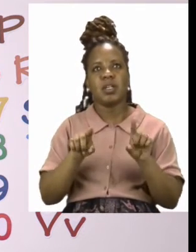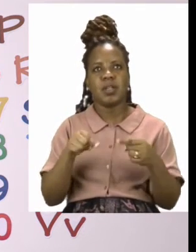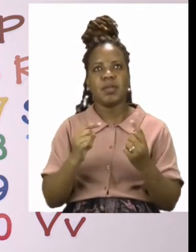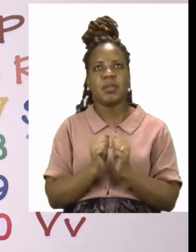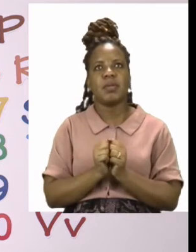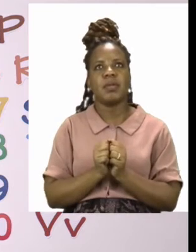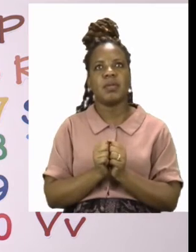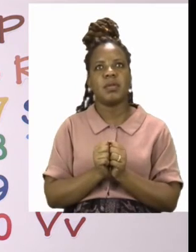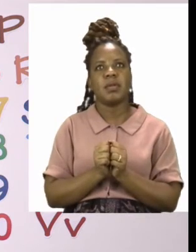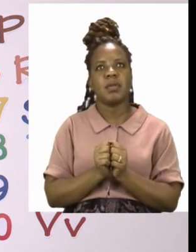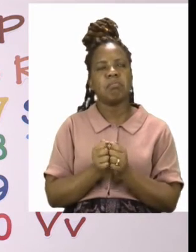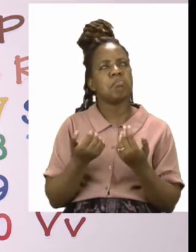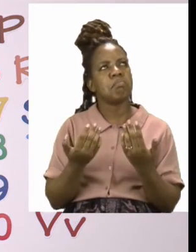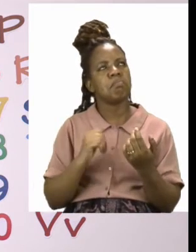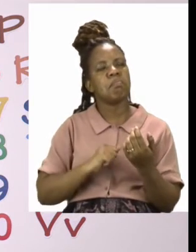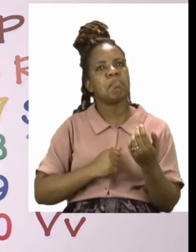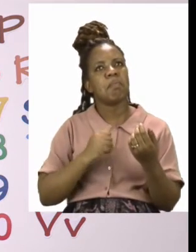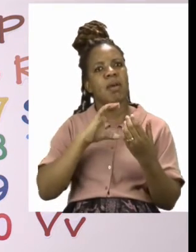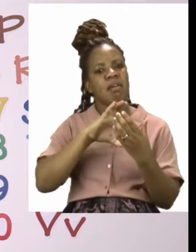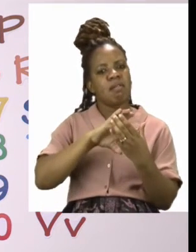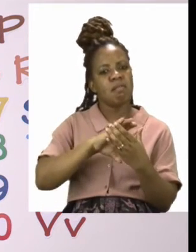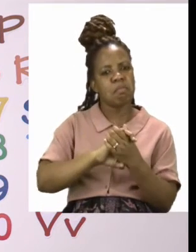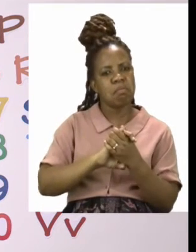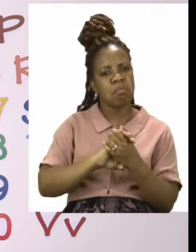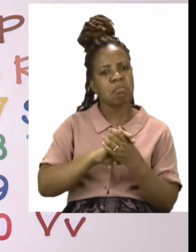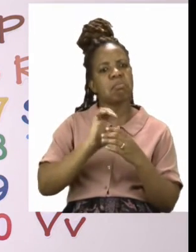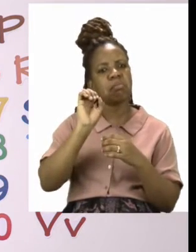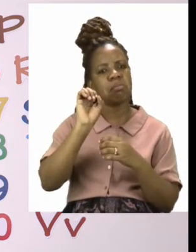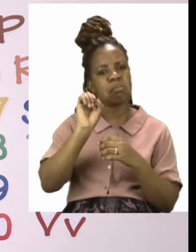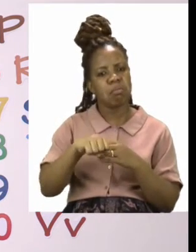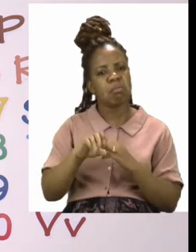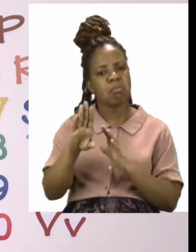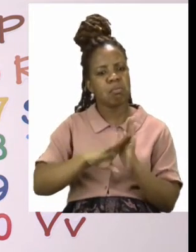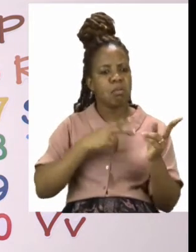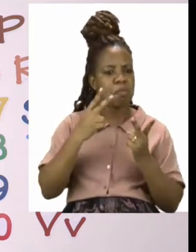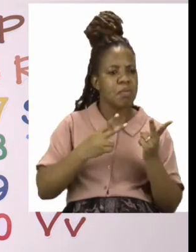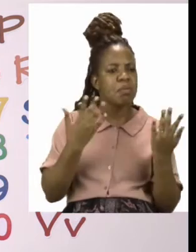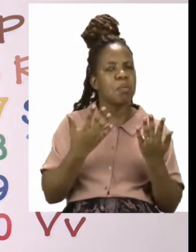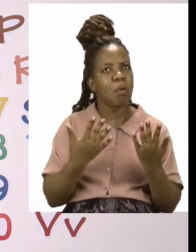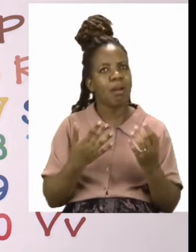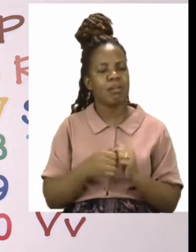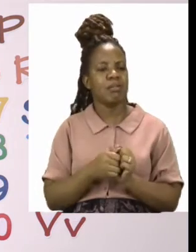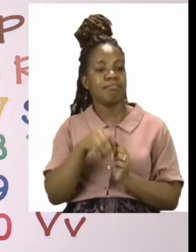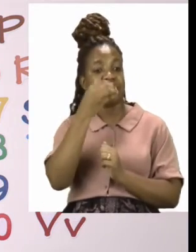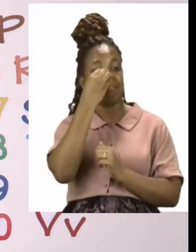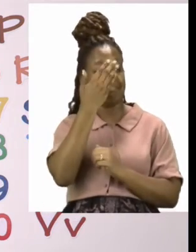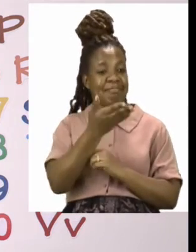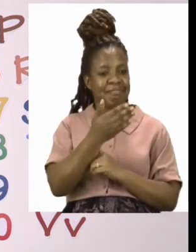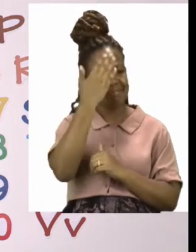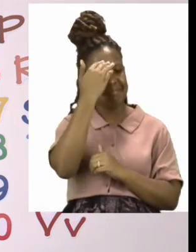was supposed to come and visit us today. I wonder where he is. Sashi? Hello, Sashi!